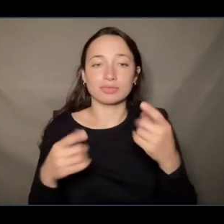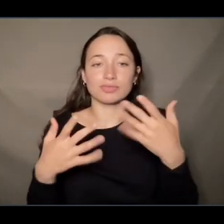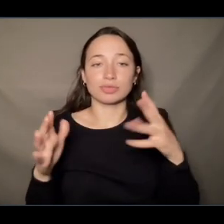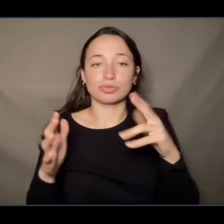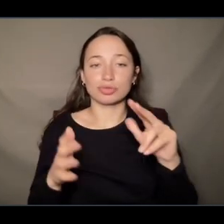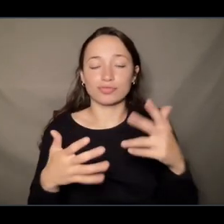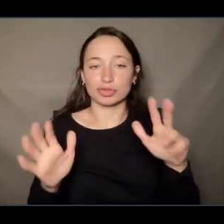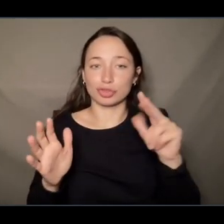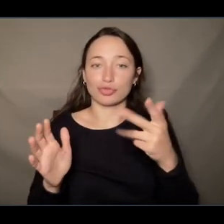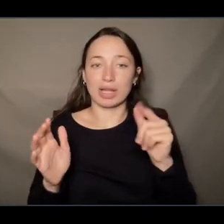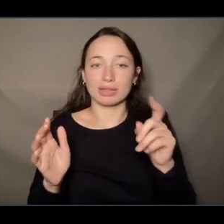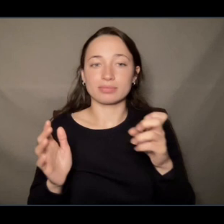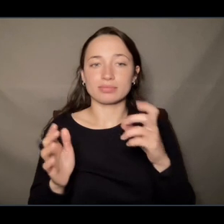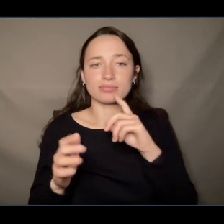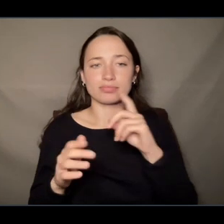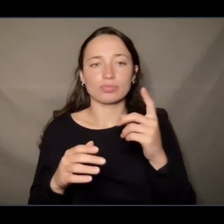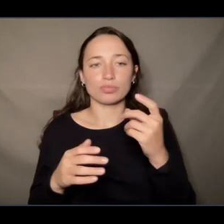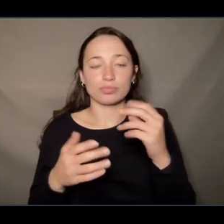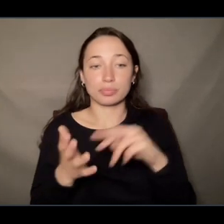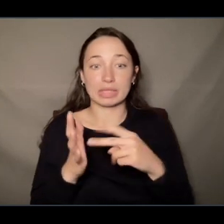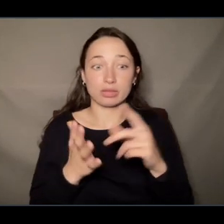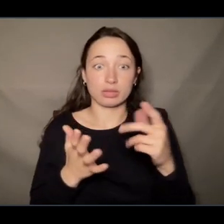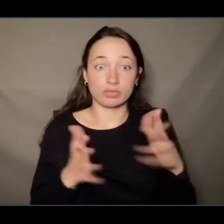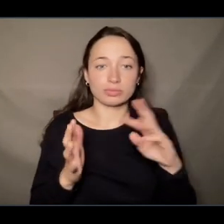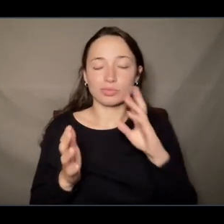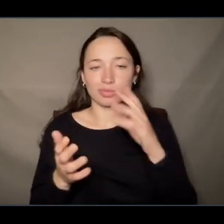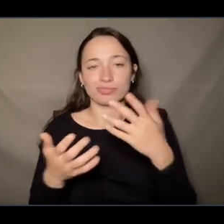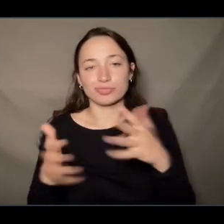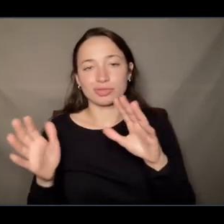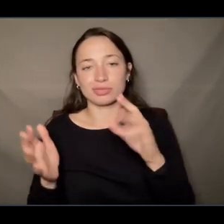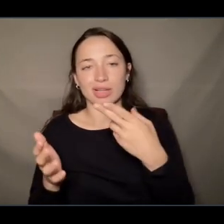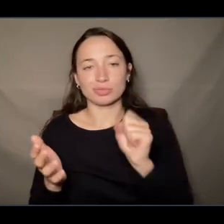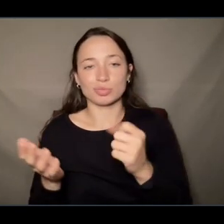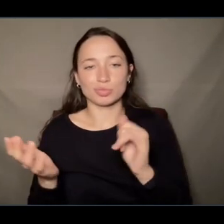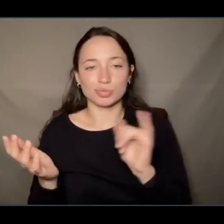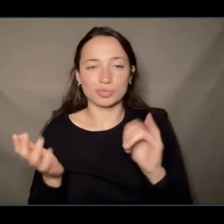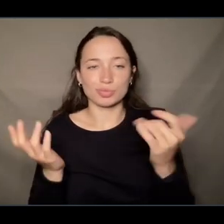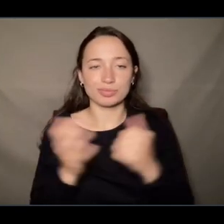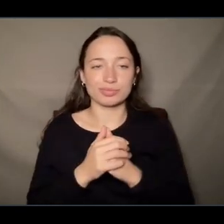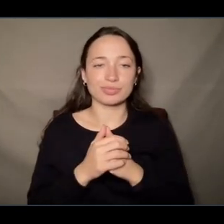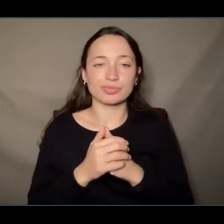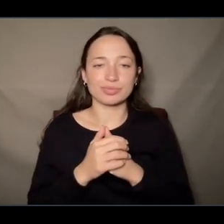grade, which is one of the primary indicators of high school graduation.